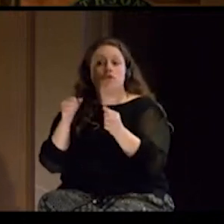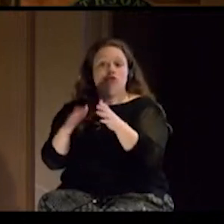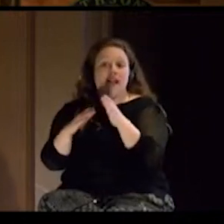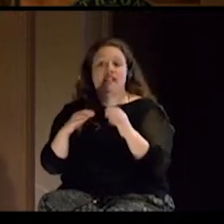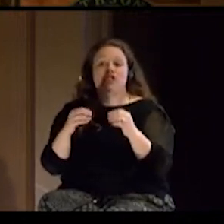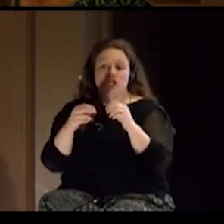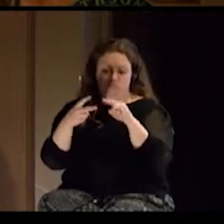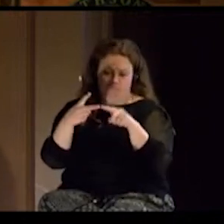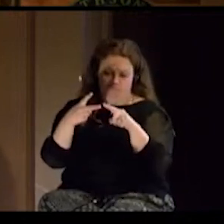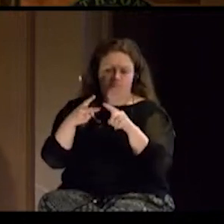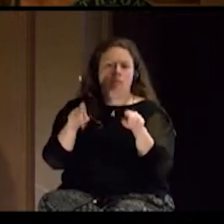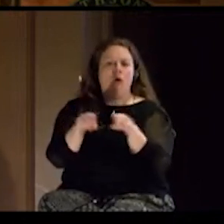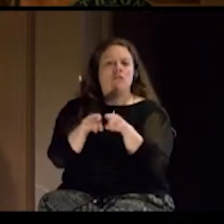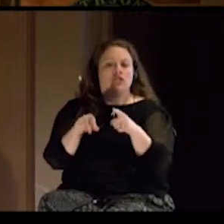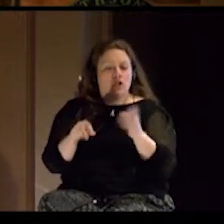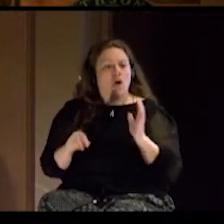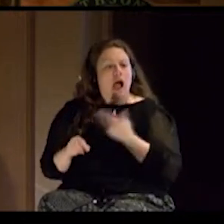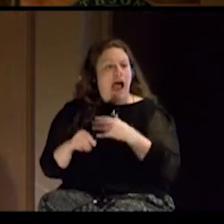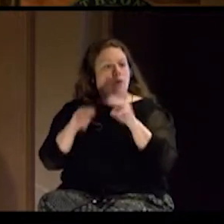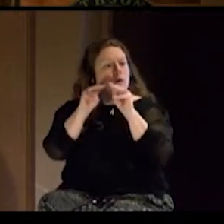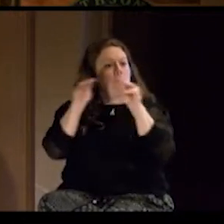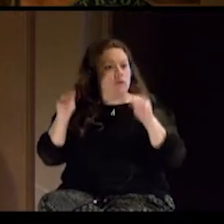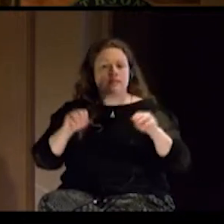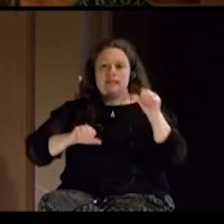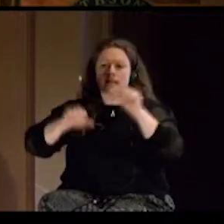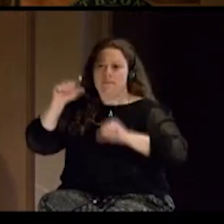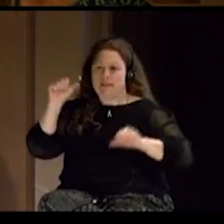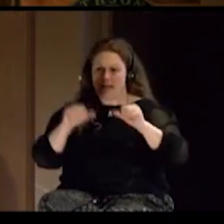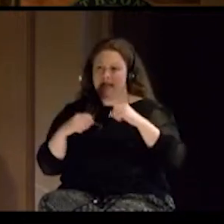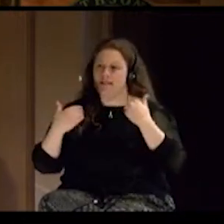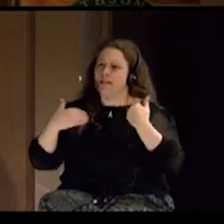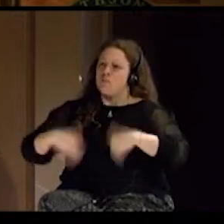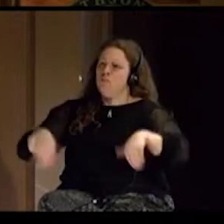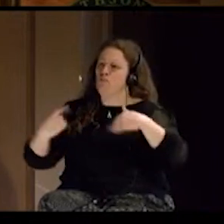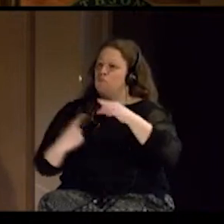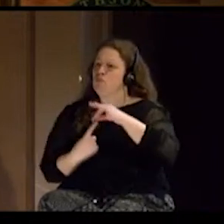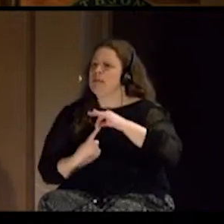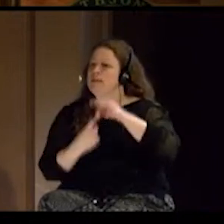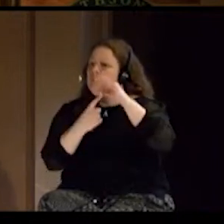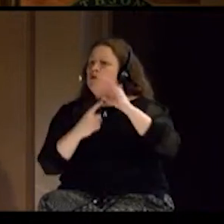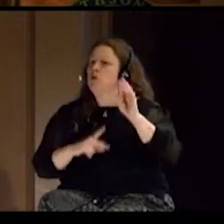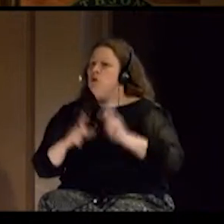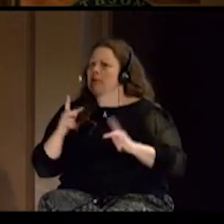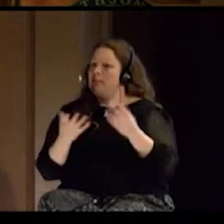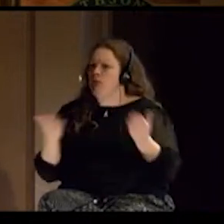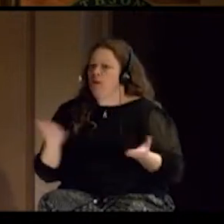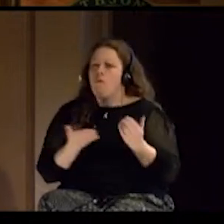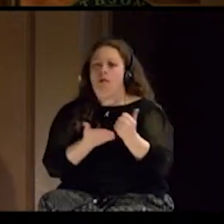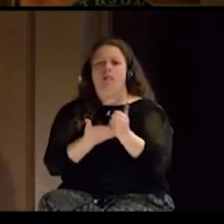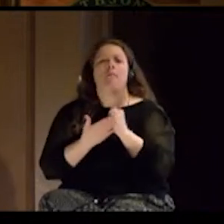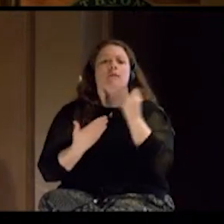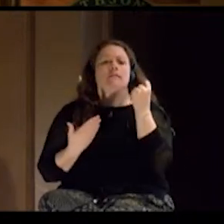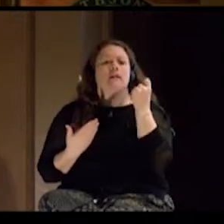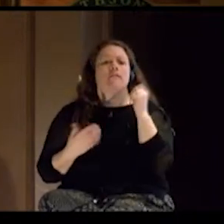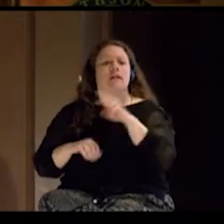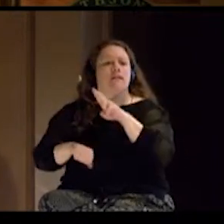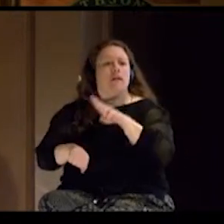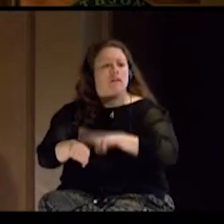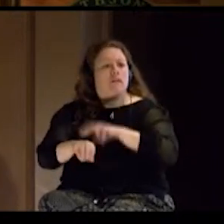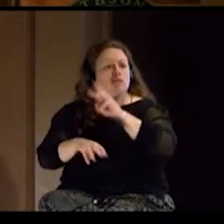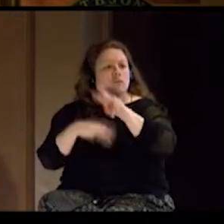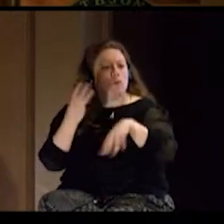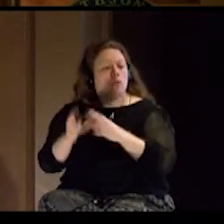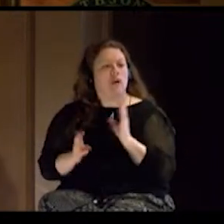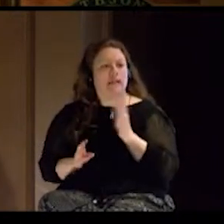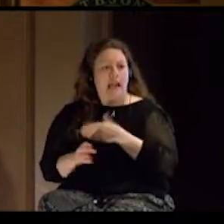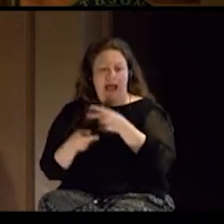new framework for how our museum science and the exceptional people who work here will help us understand the natural world and our place